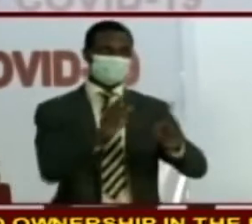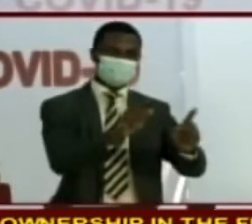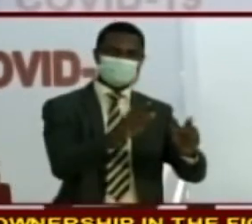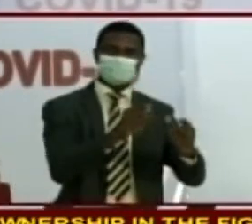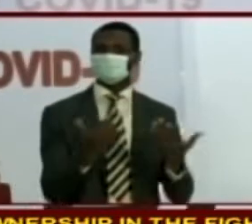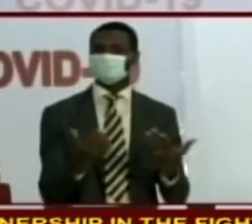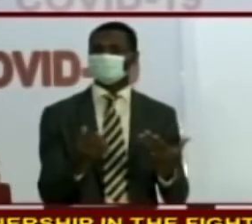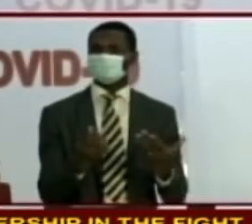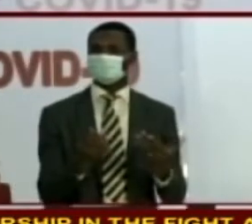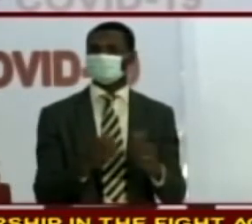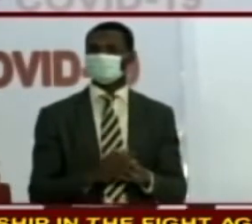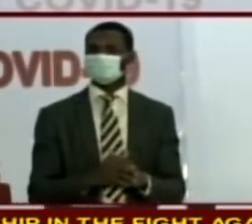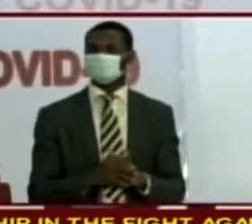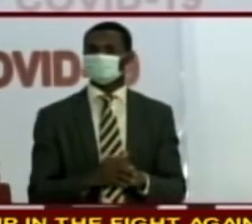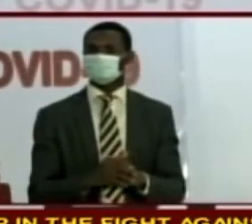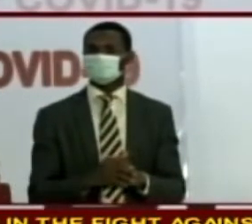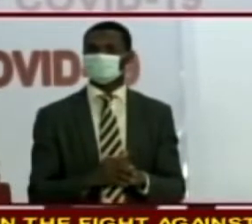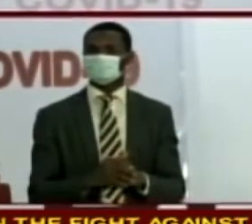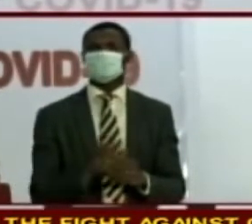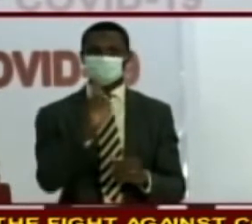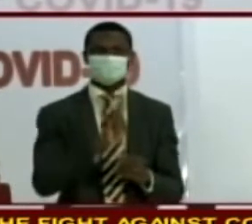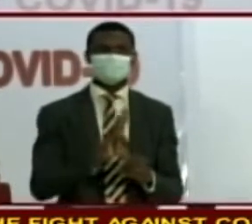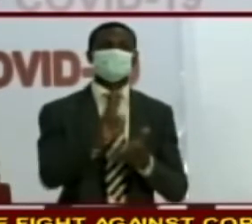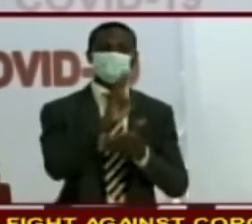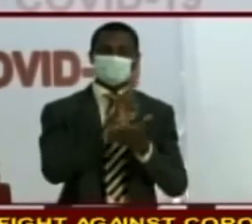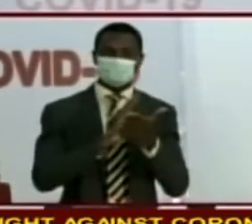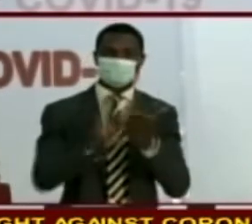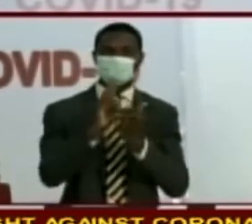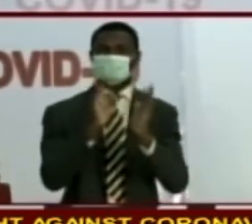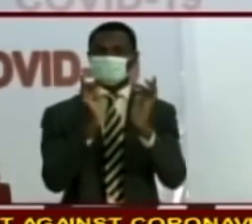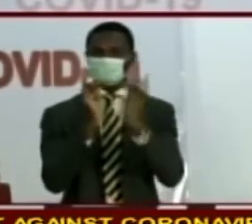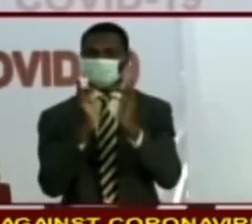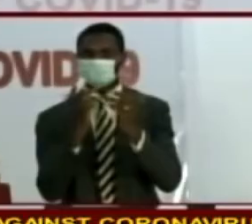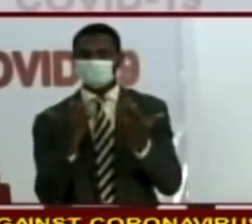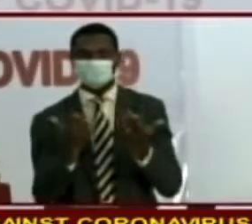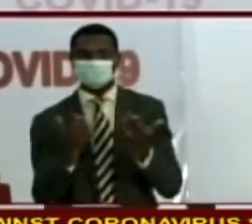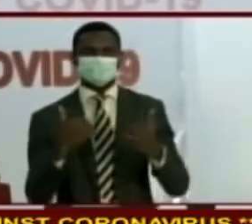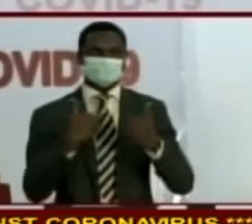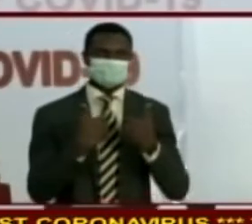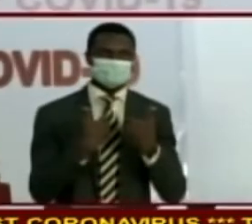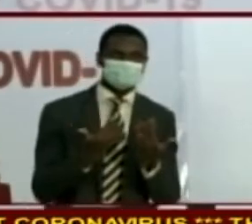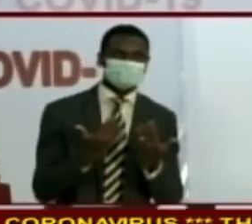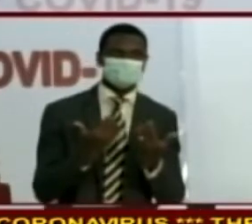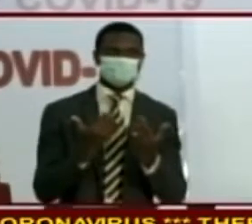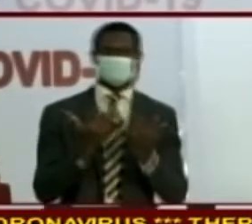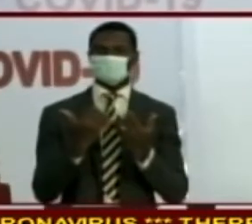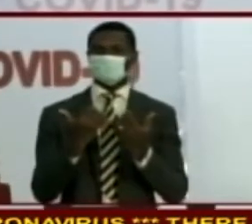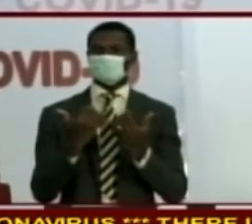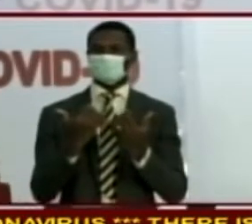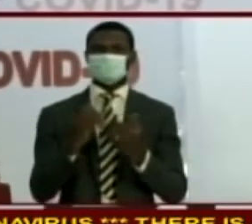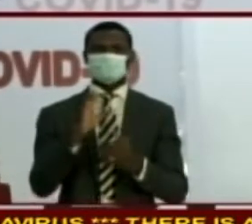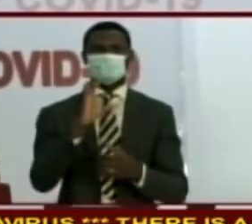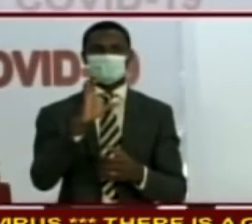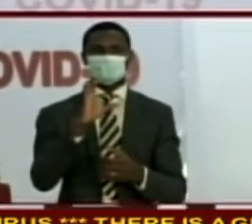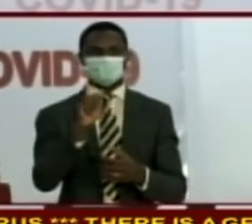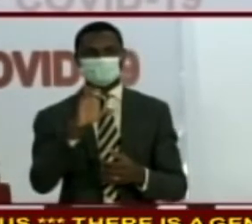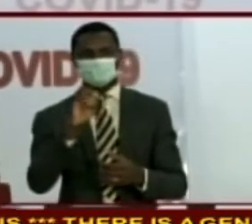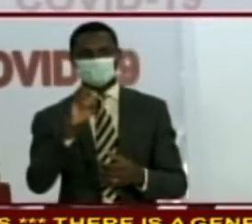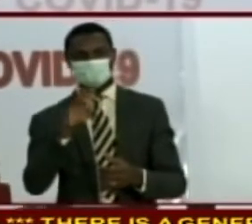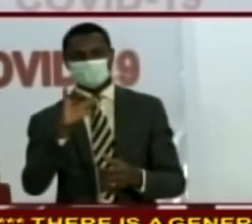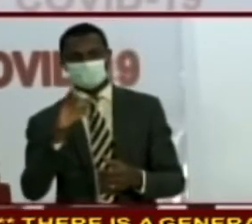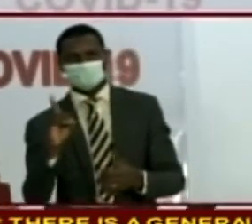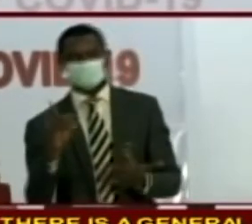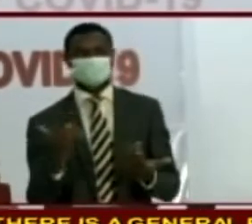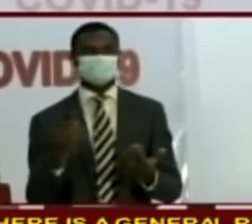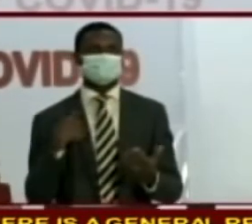video conferencing with the Governors Forum. We've had with the co-COVID. We've had with even